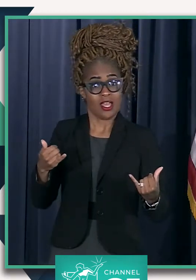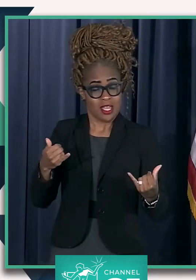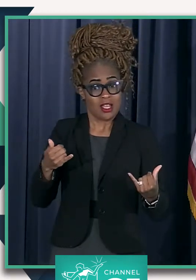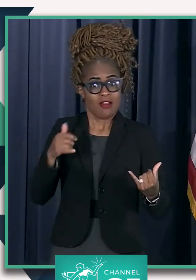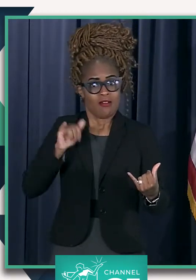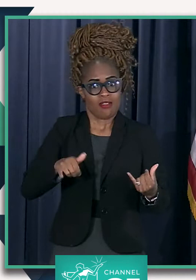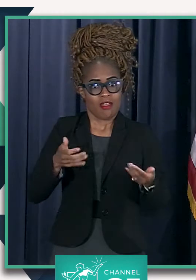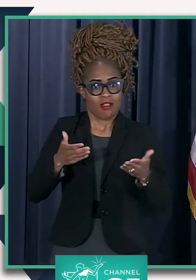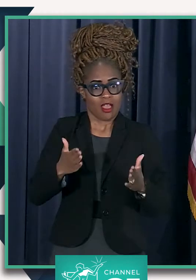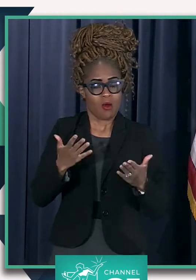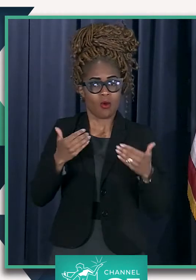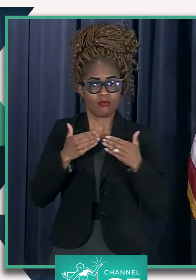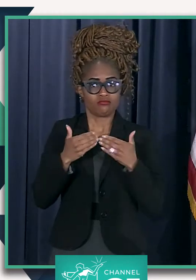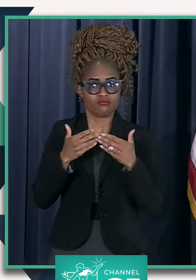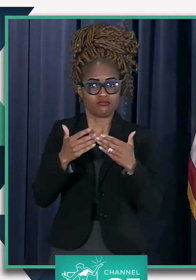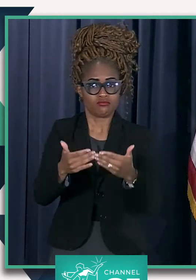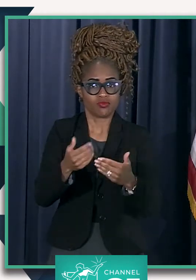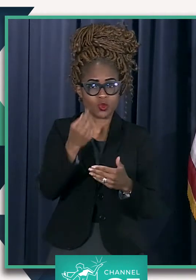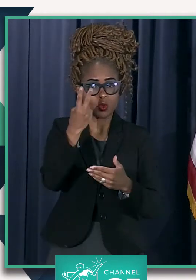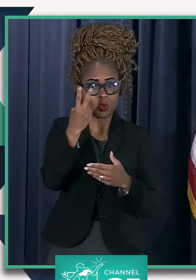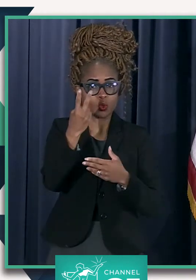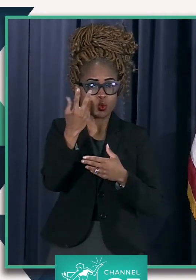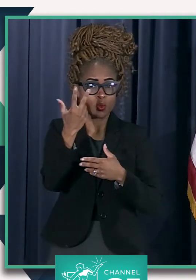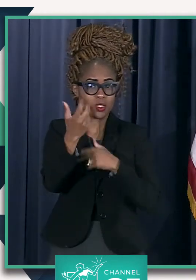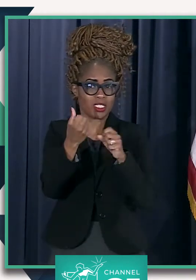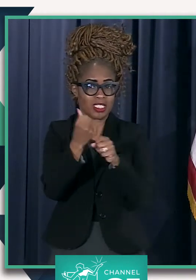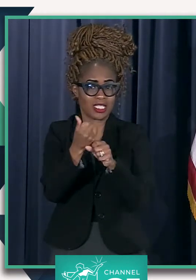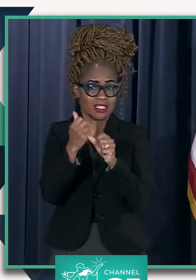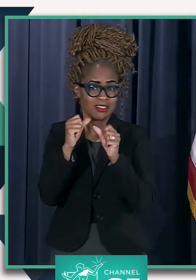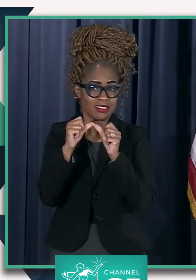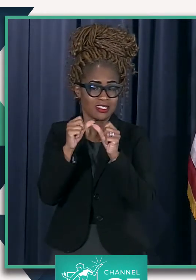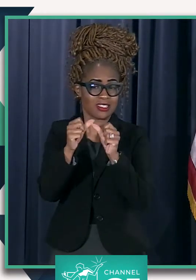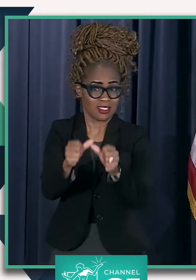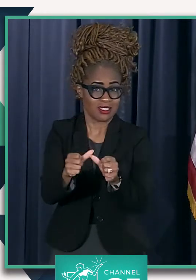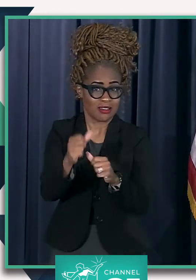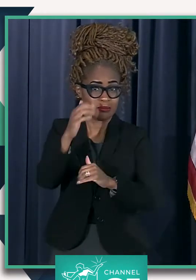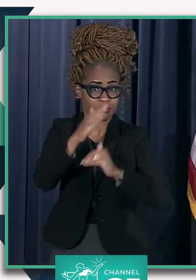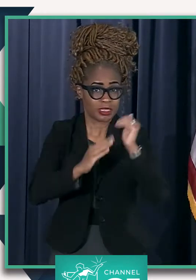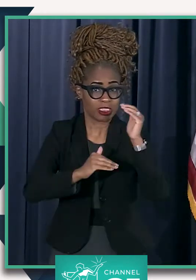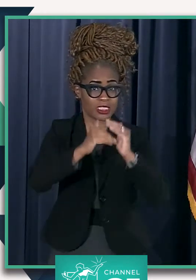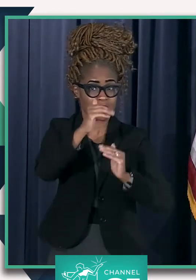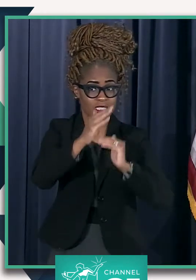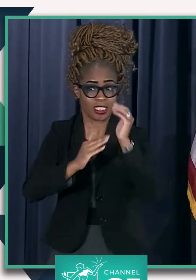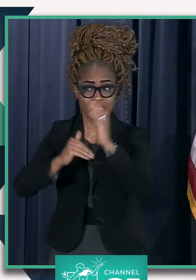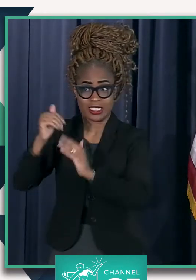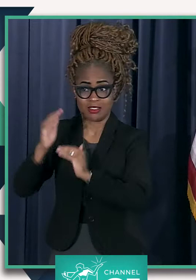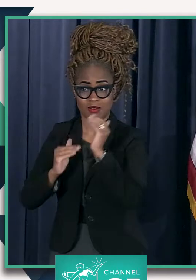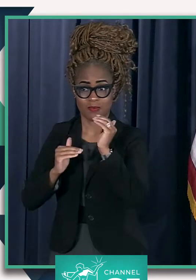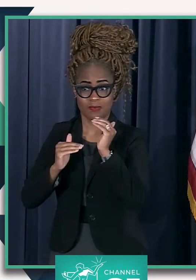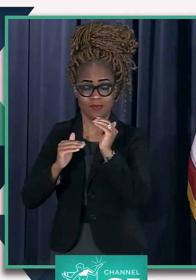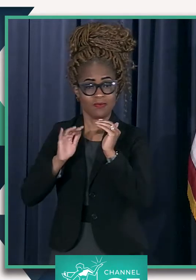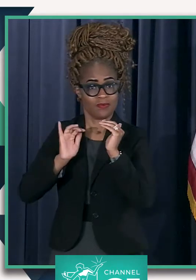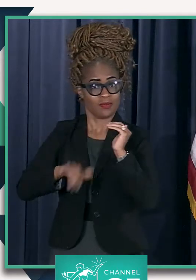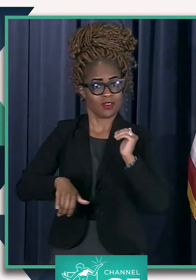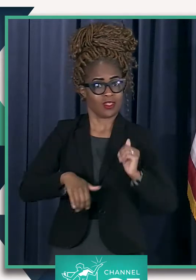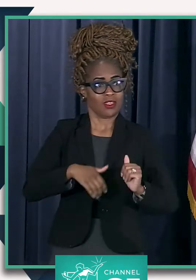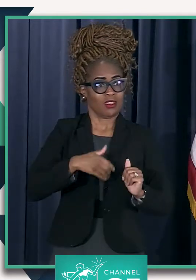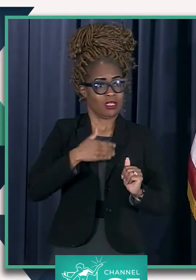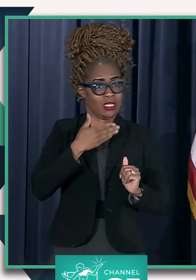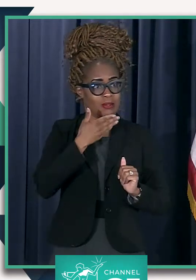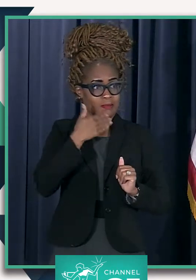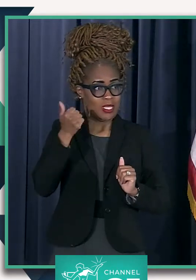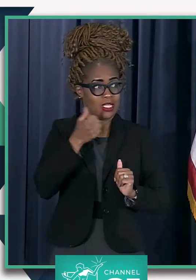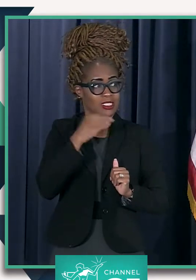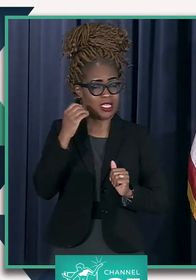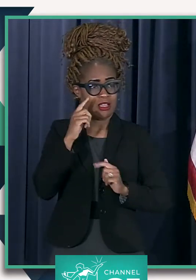money to move forward over the next 2 or 3 years and continuing to build. The best and